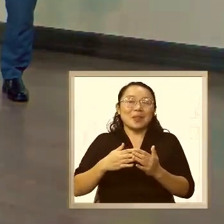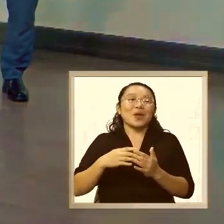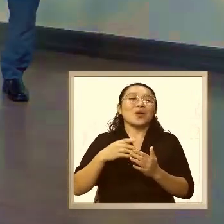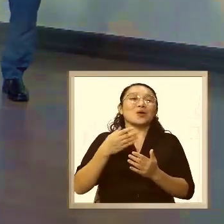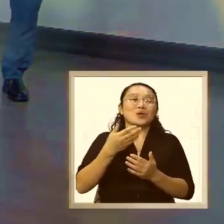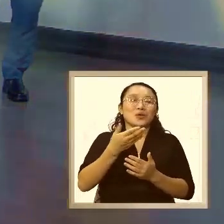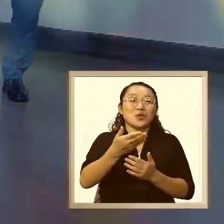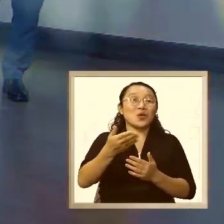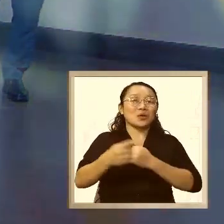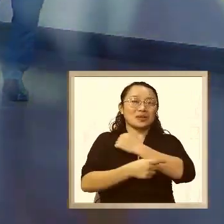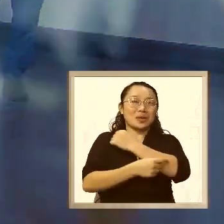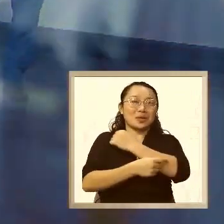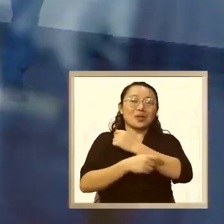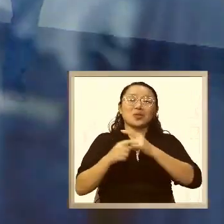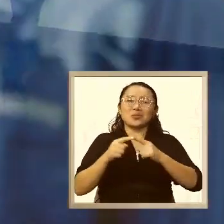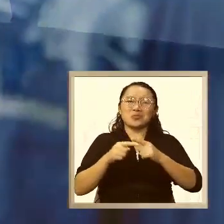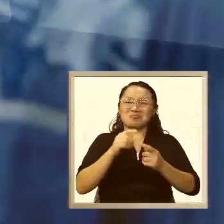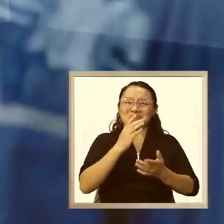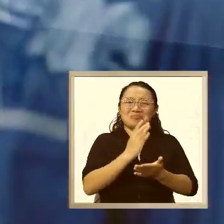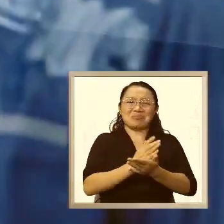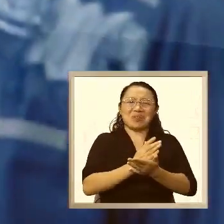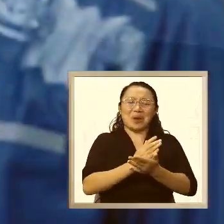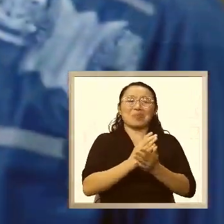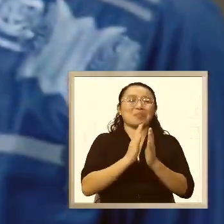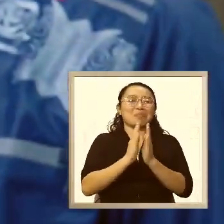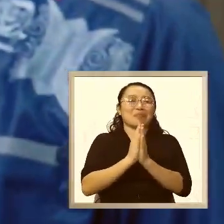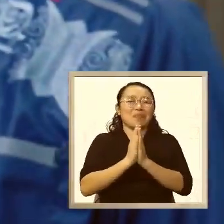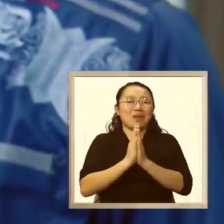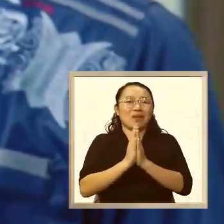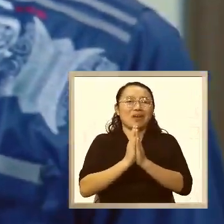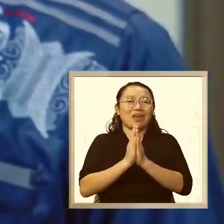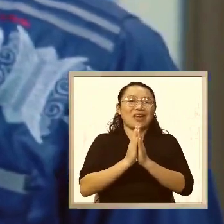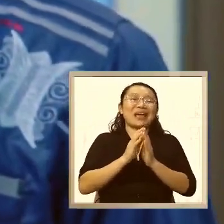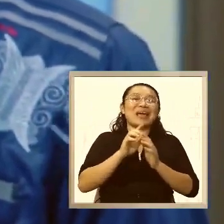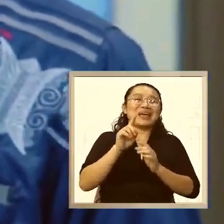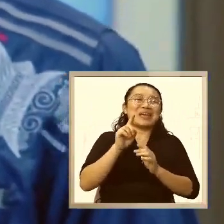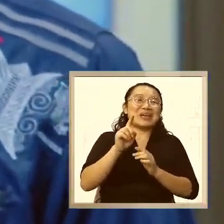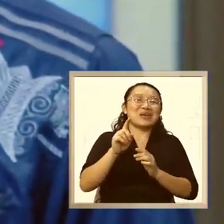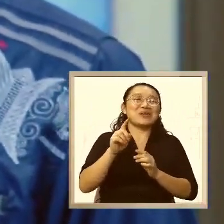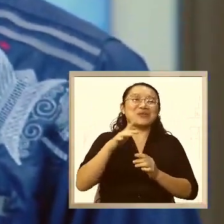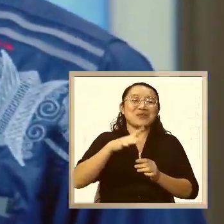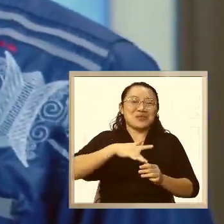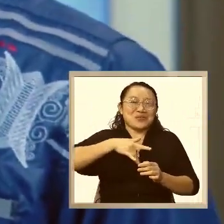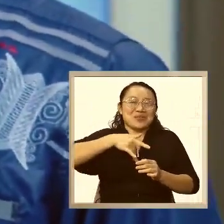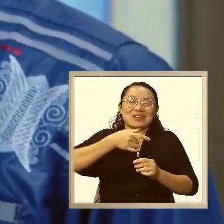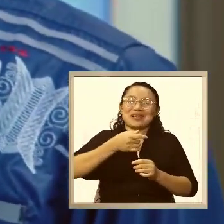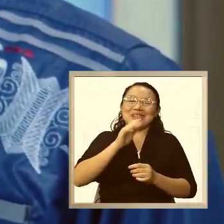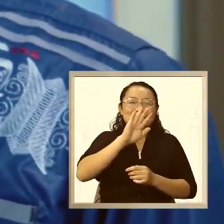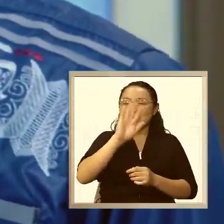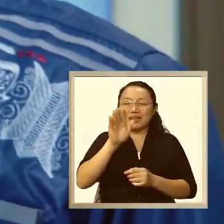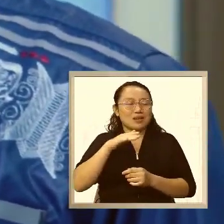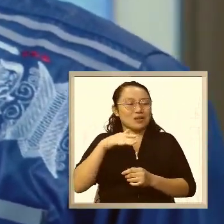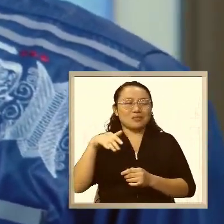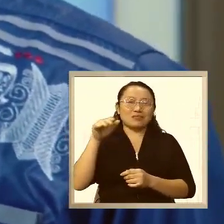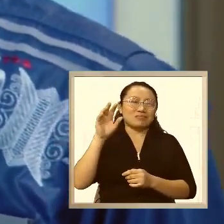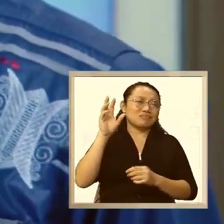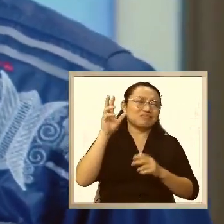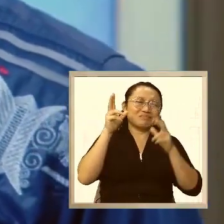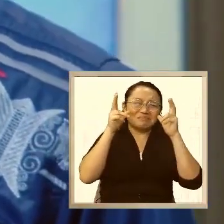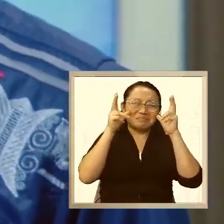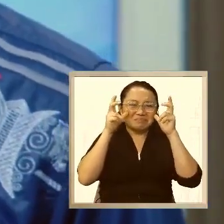You're tempted to quit praying, you feel he's never